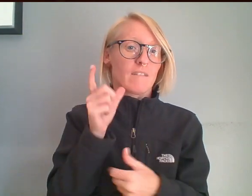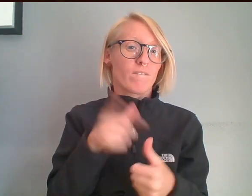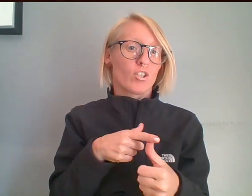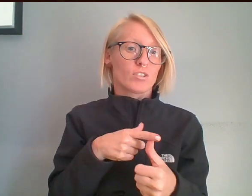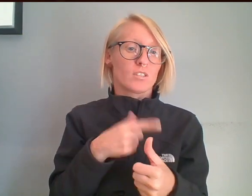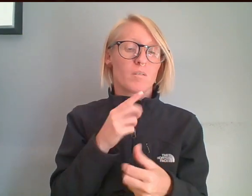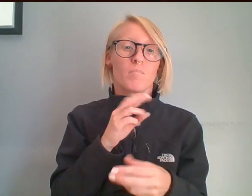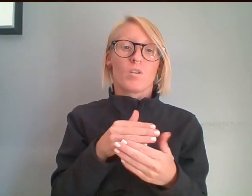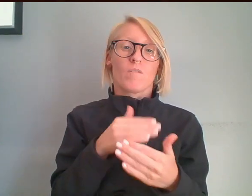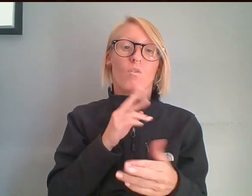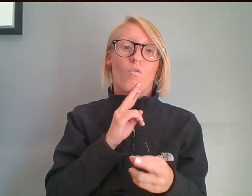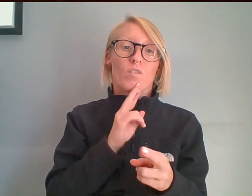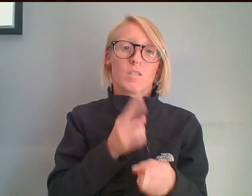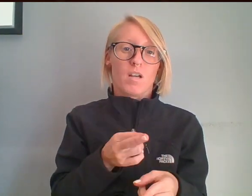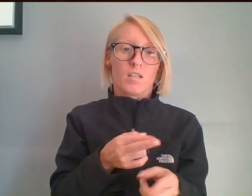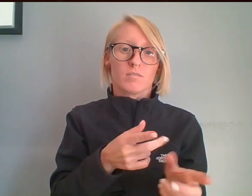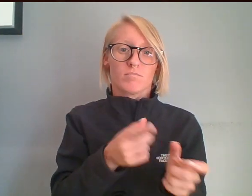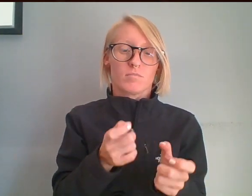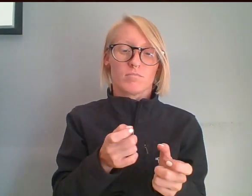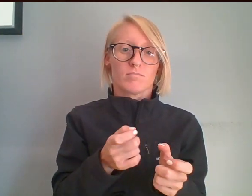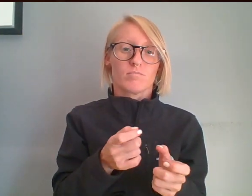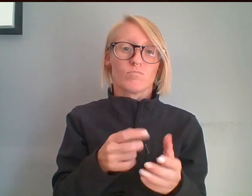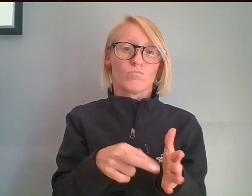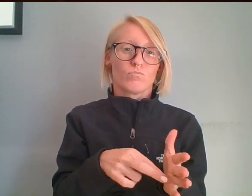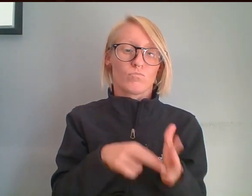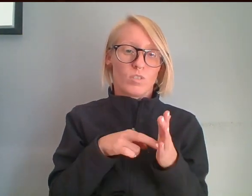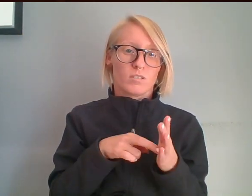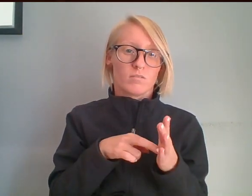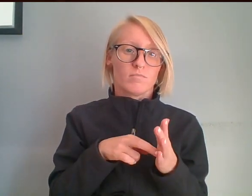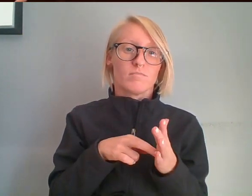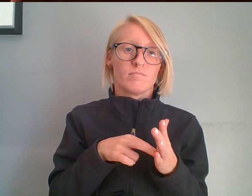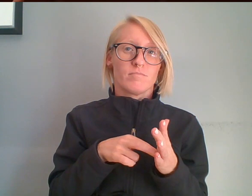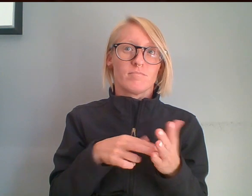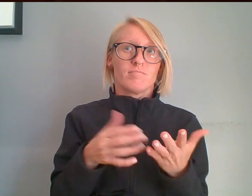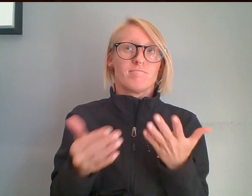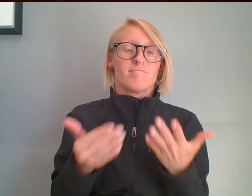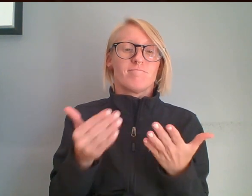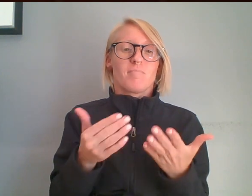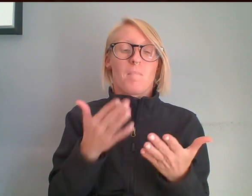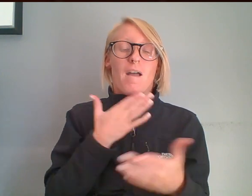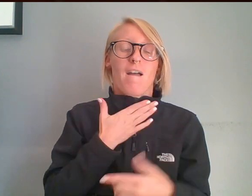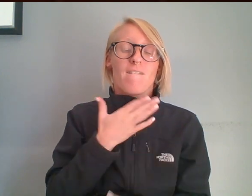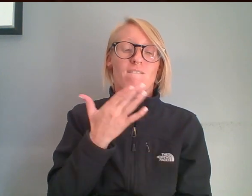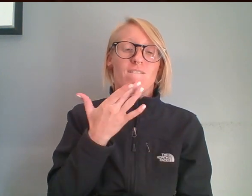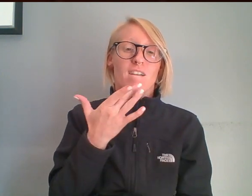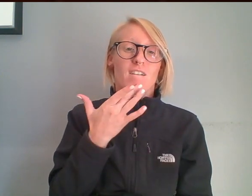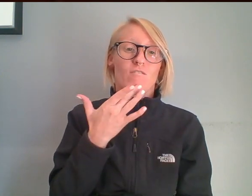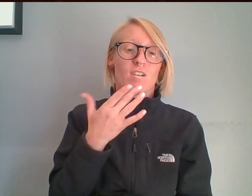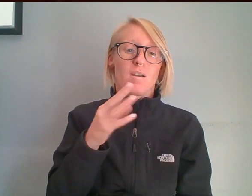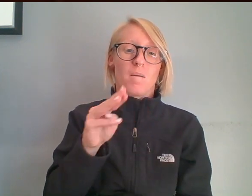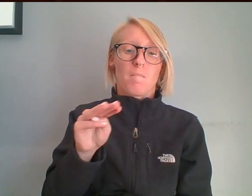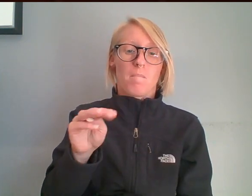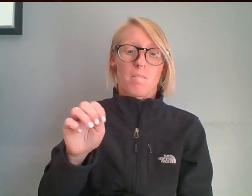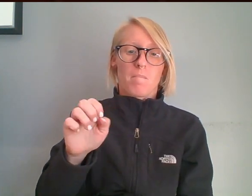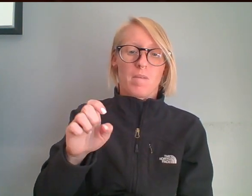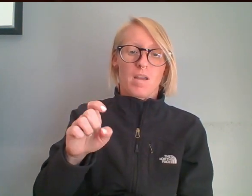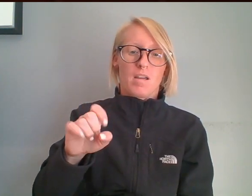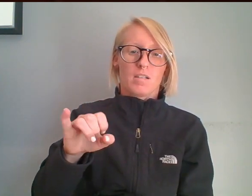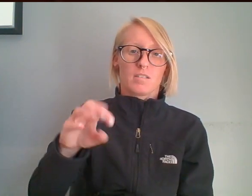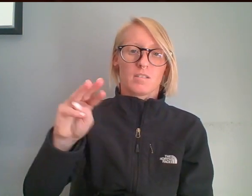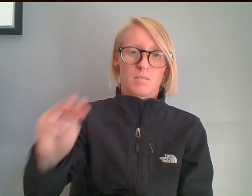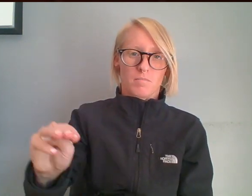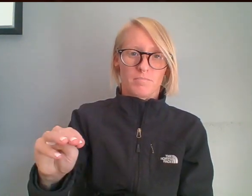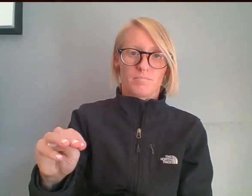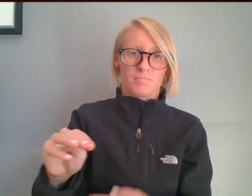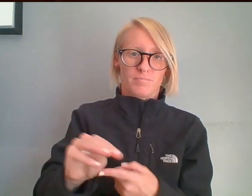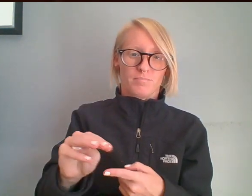before we can respond to the spontaneous request. Perhaps my most favorite maxim comes from